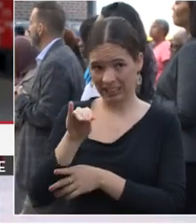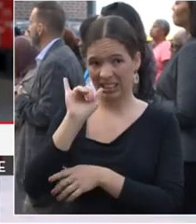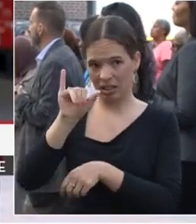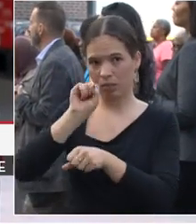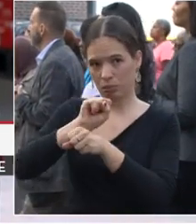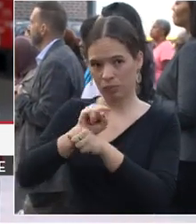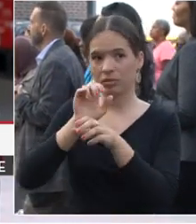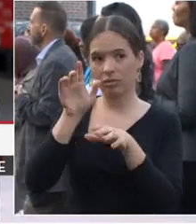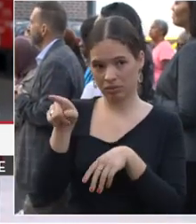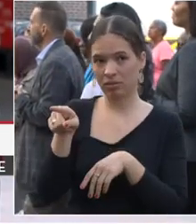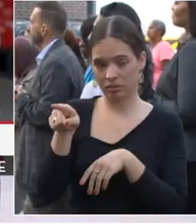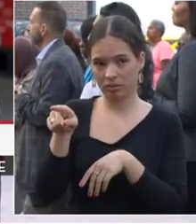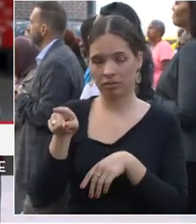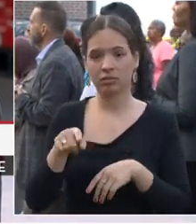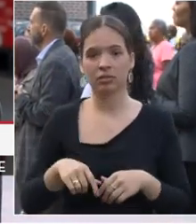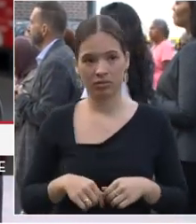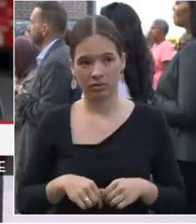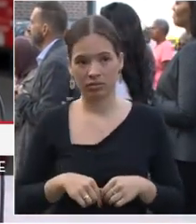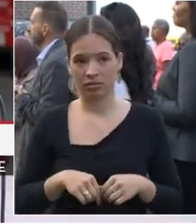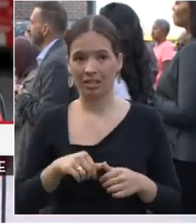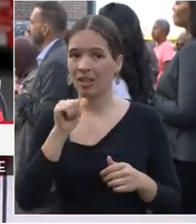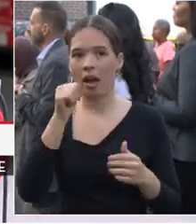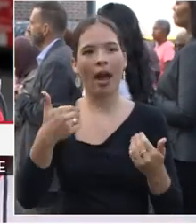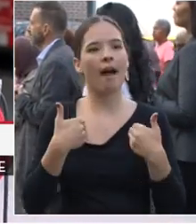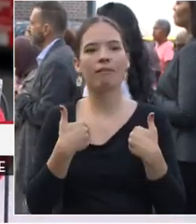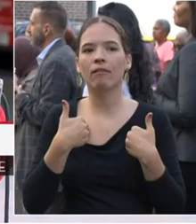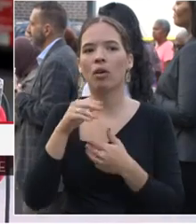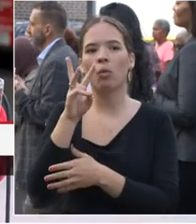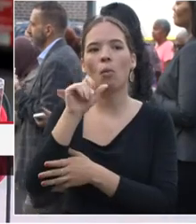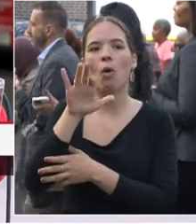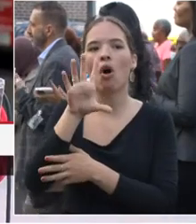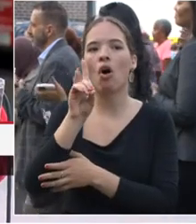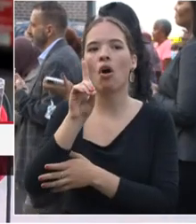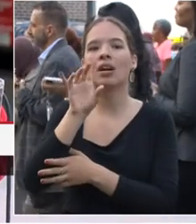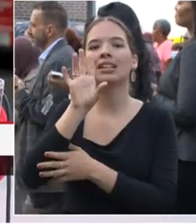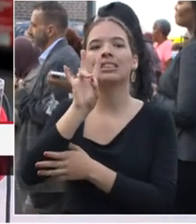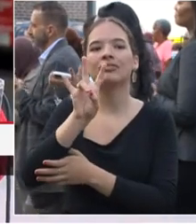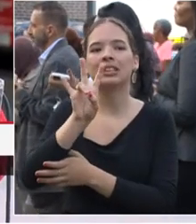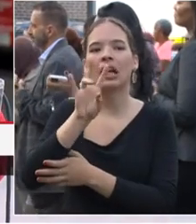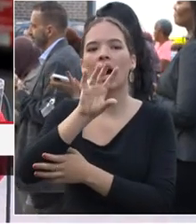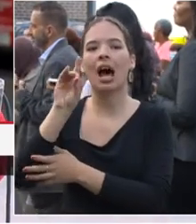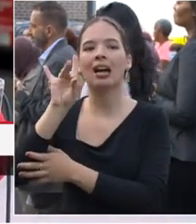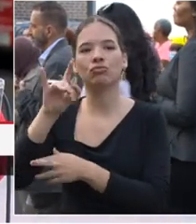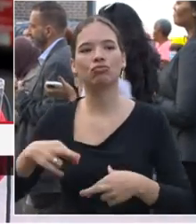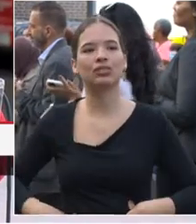jobs are held by Ward 7 and 8 residents.